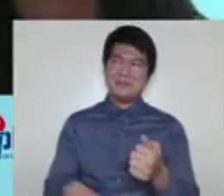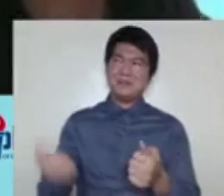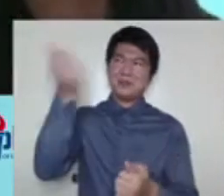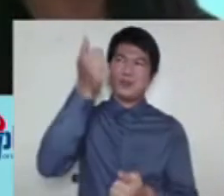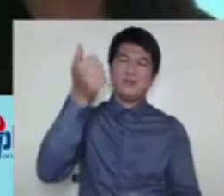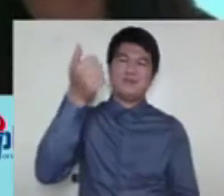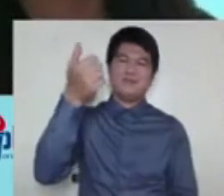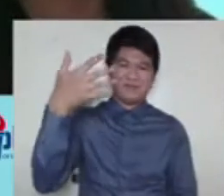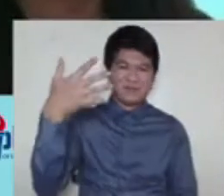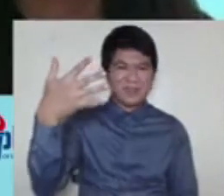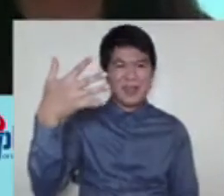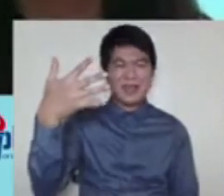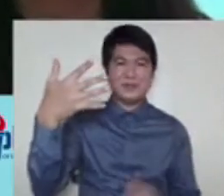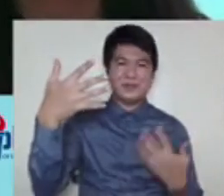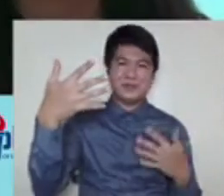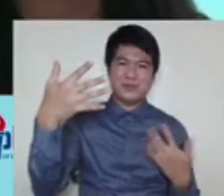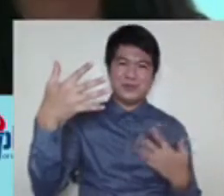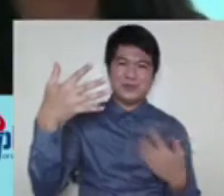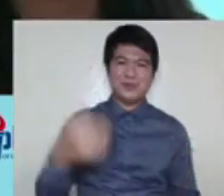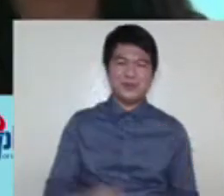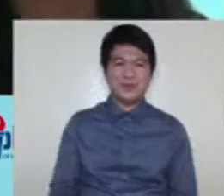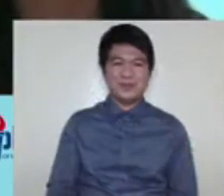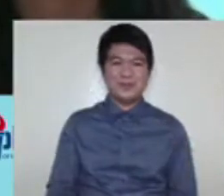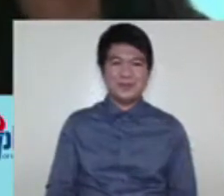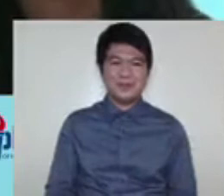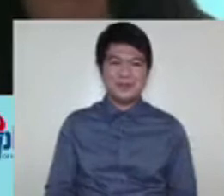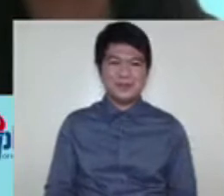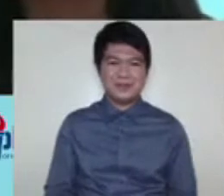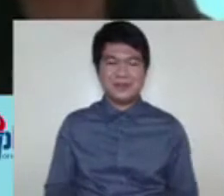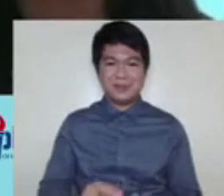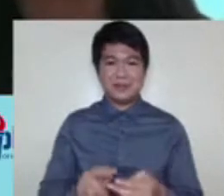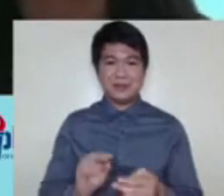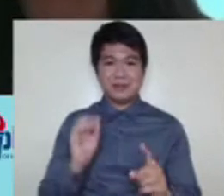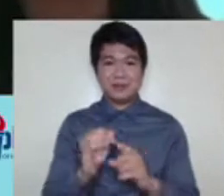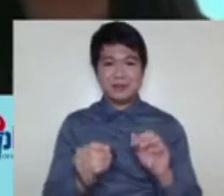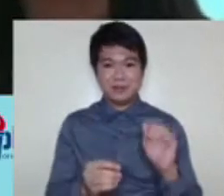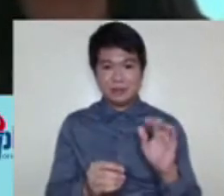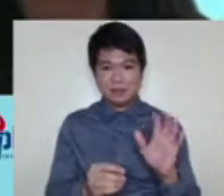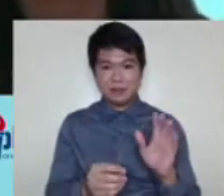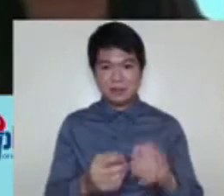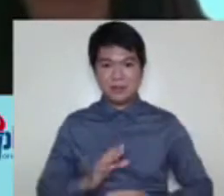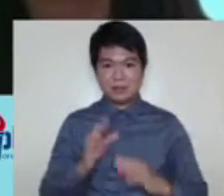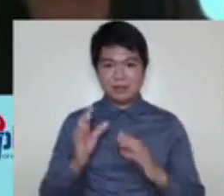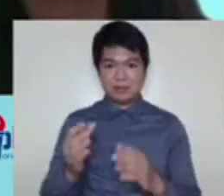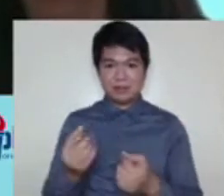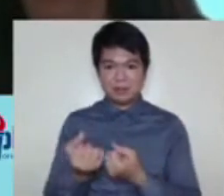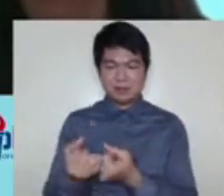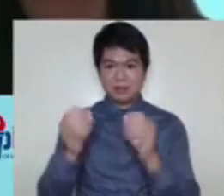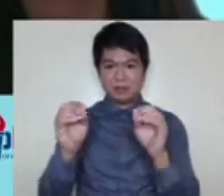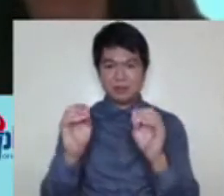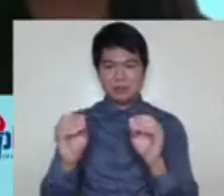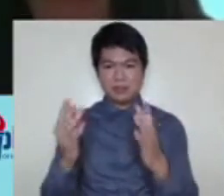Next, objective 15, exhibited commitment to and supported teachers in the implementation of school policies and procedures to